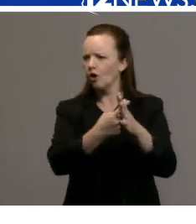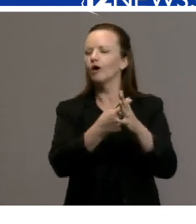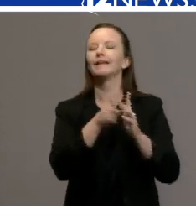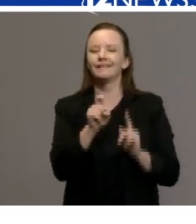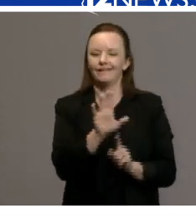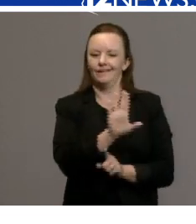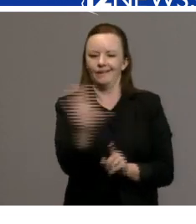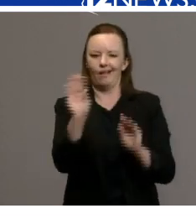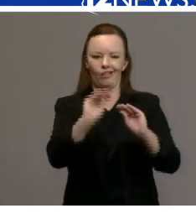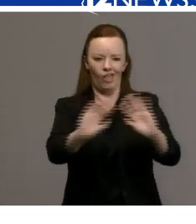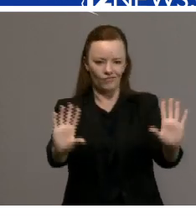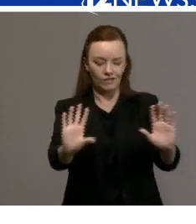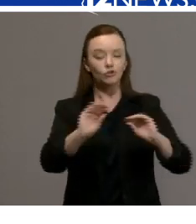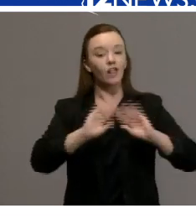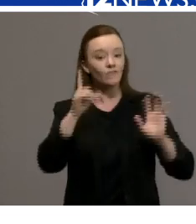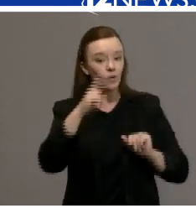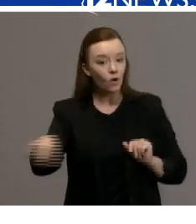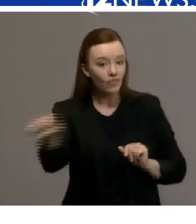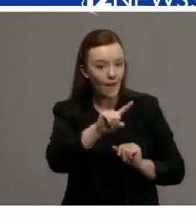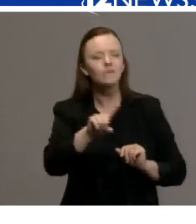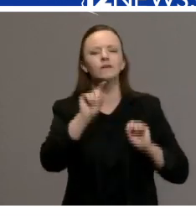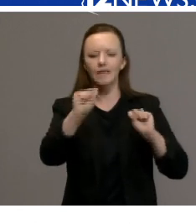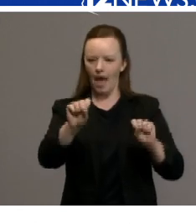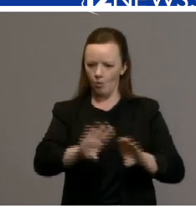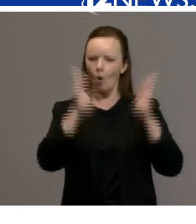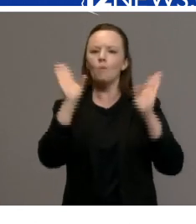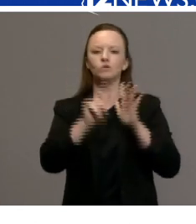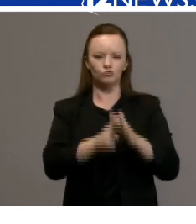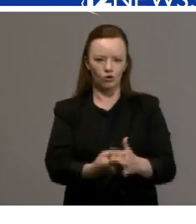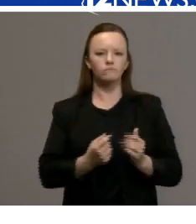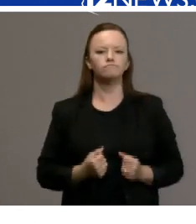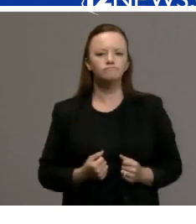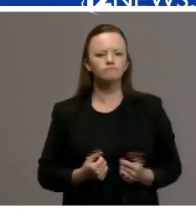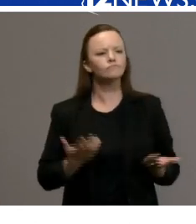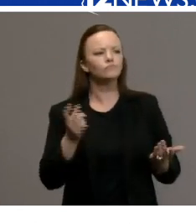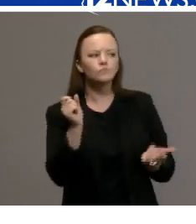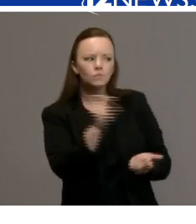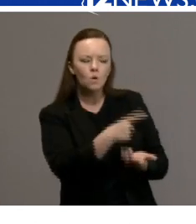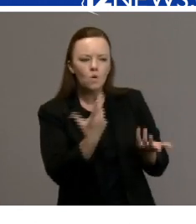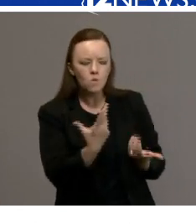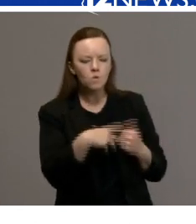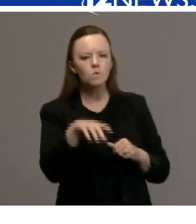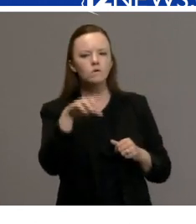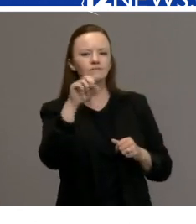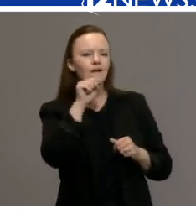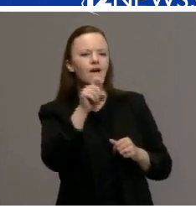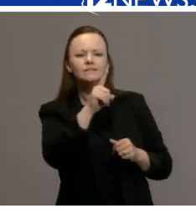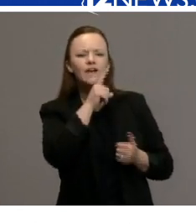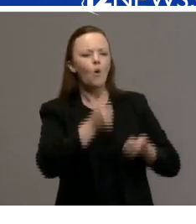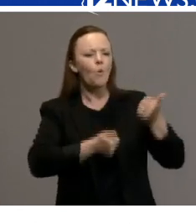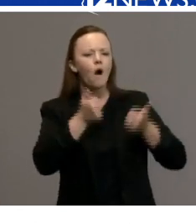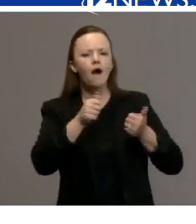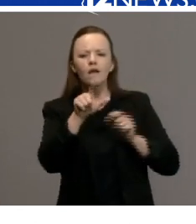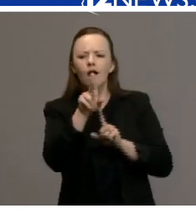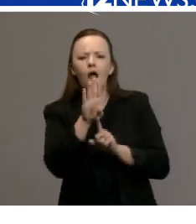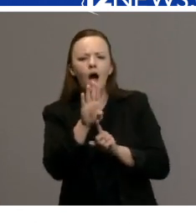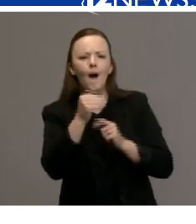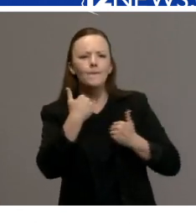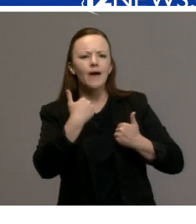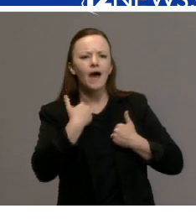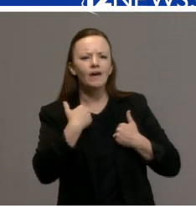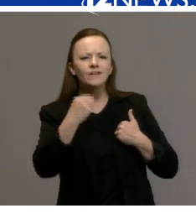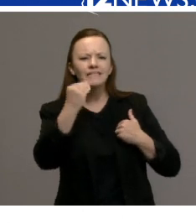open. Clubs in, say, Scottsdale has dining capacity. I don't go to the clubs in Scottsdale,